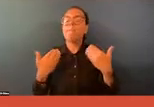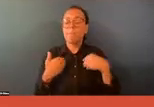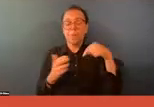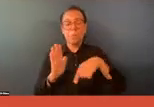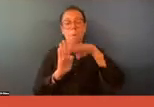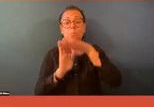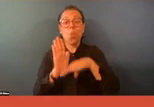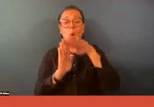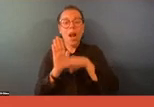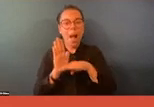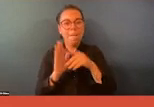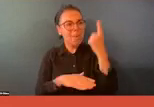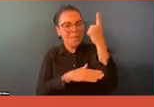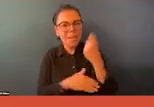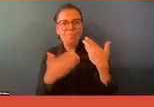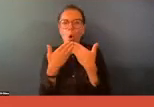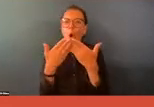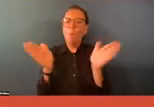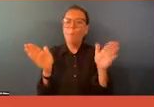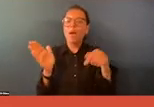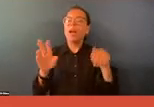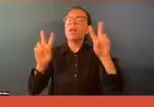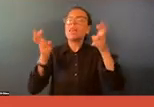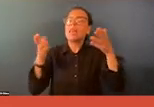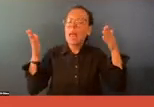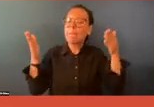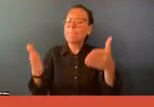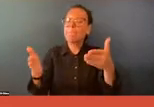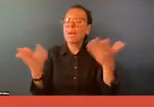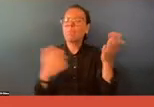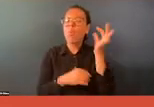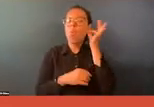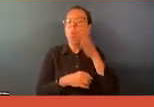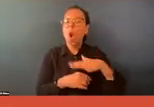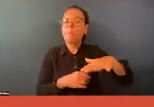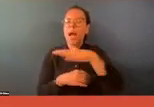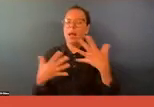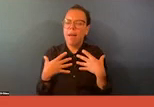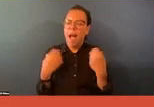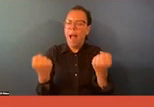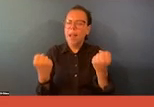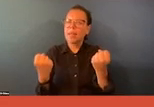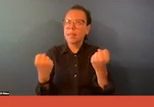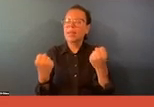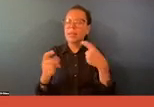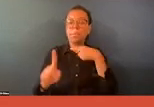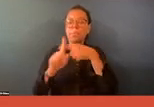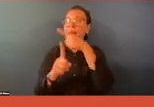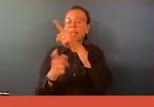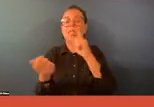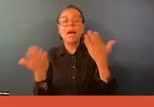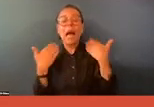on this panel session dedicated to the critical topic of women's well-being and climate